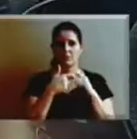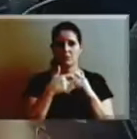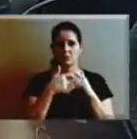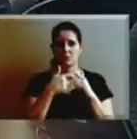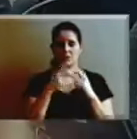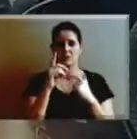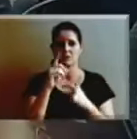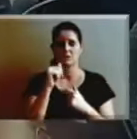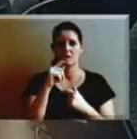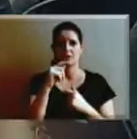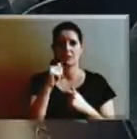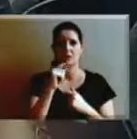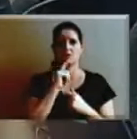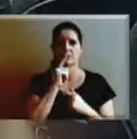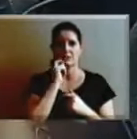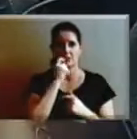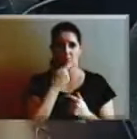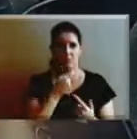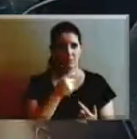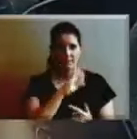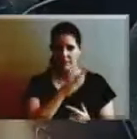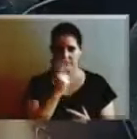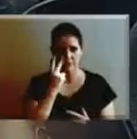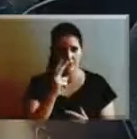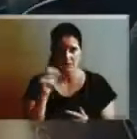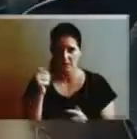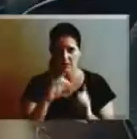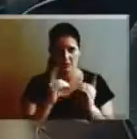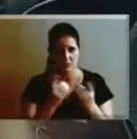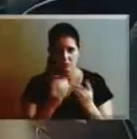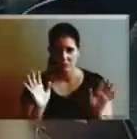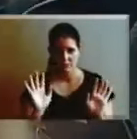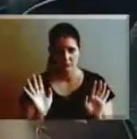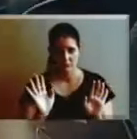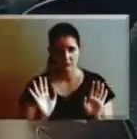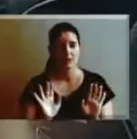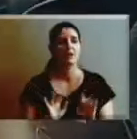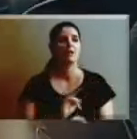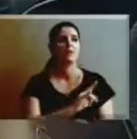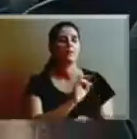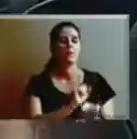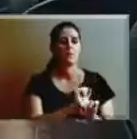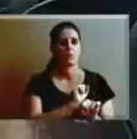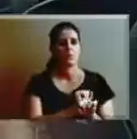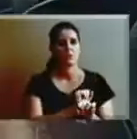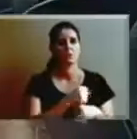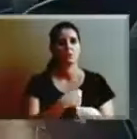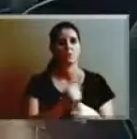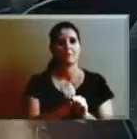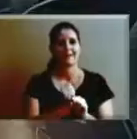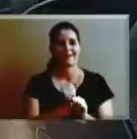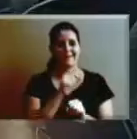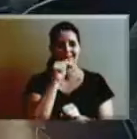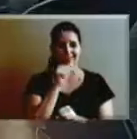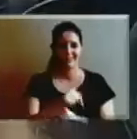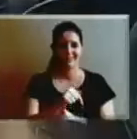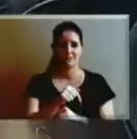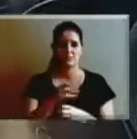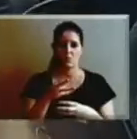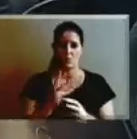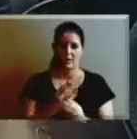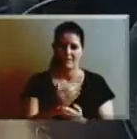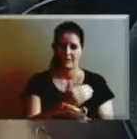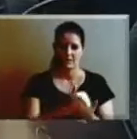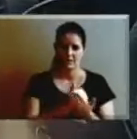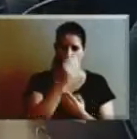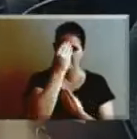that's really remarkable. I've never seen it in any other school district in America. The work they've done to create this way of